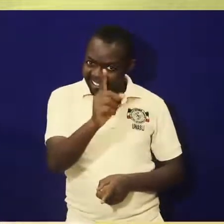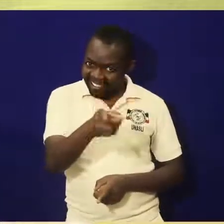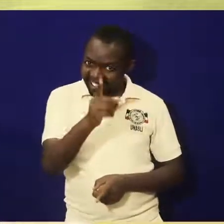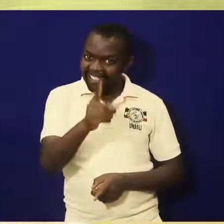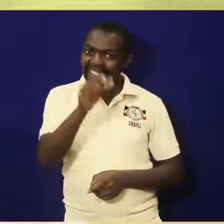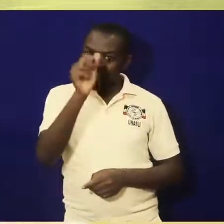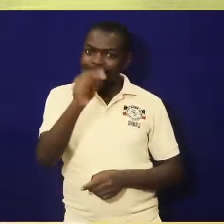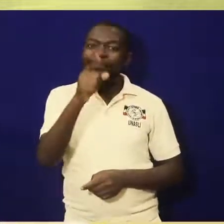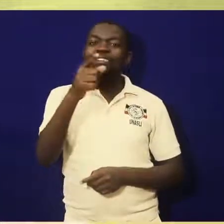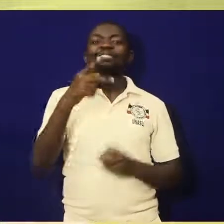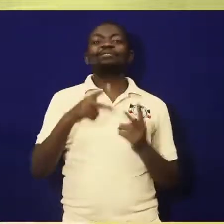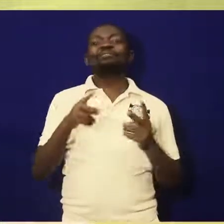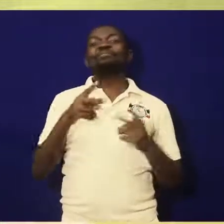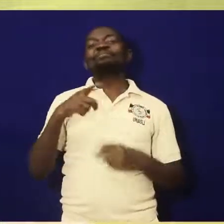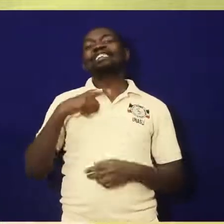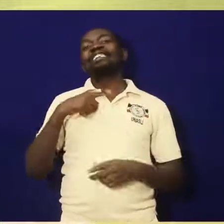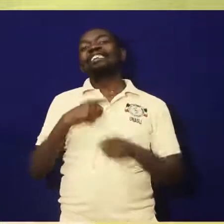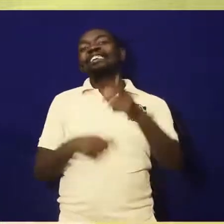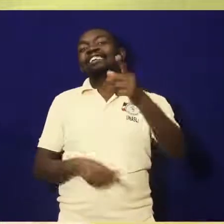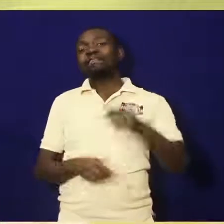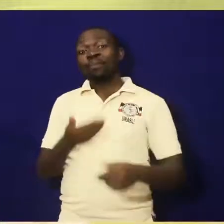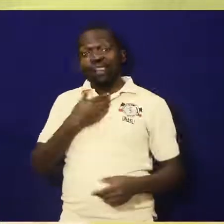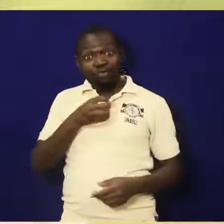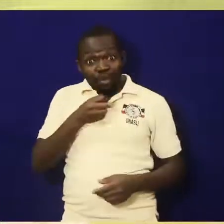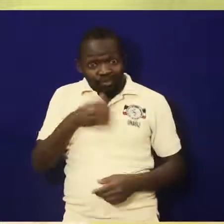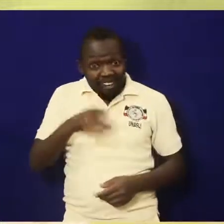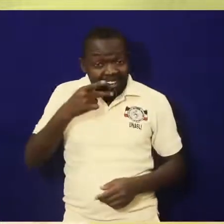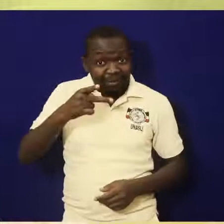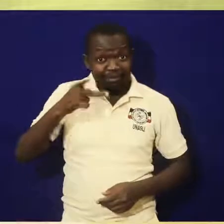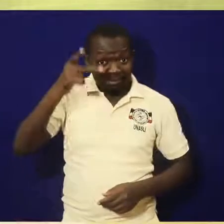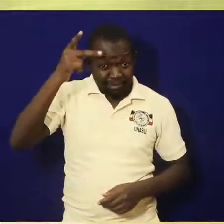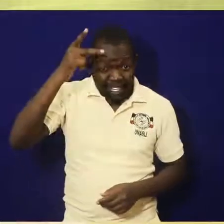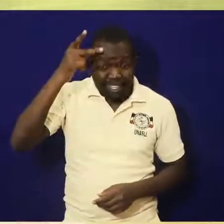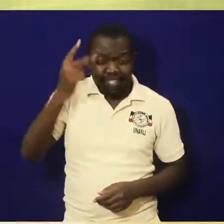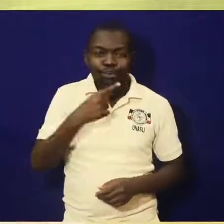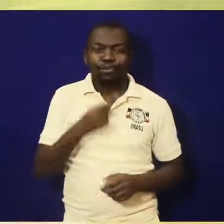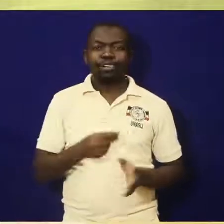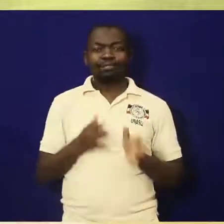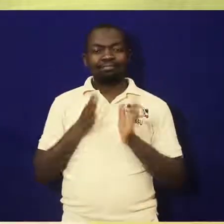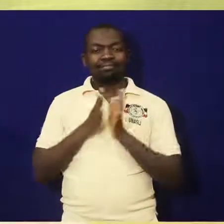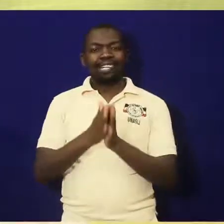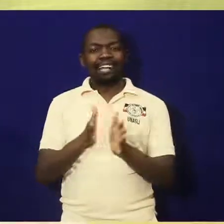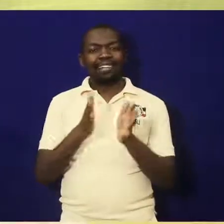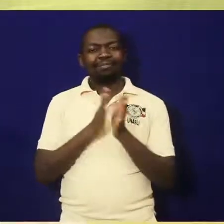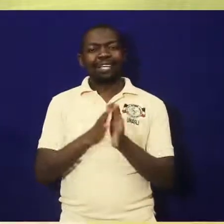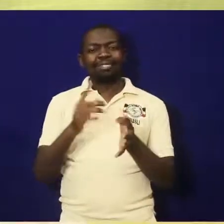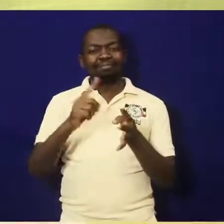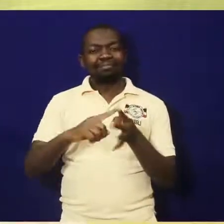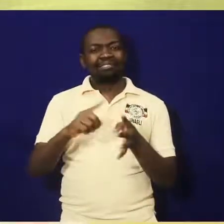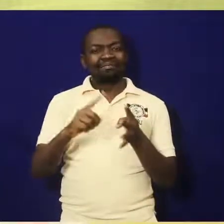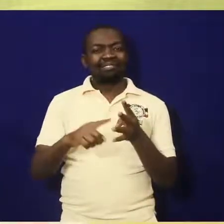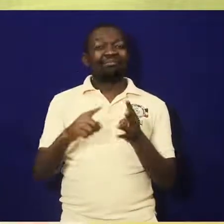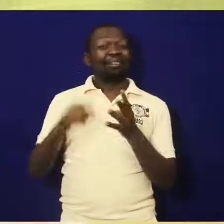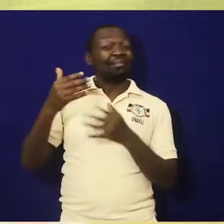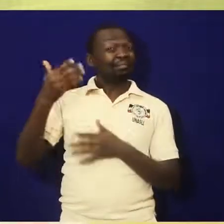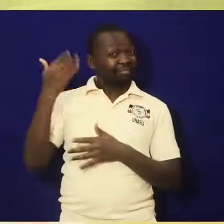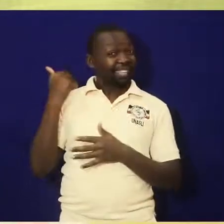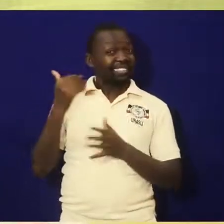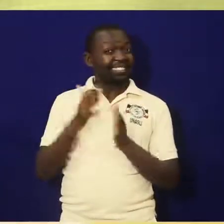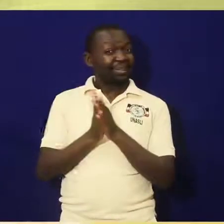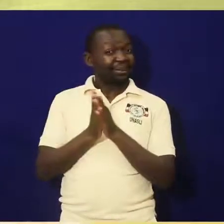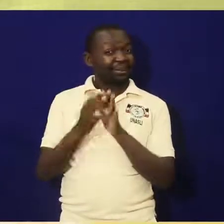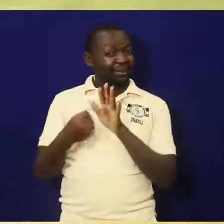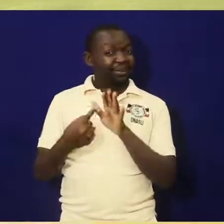very lucky to have a grandparent who tells you about the past events.